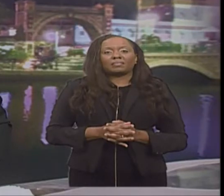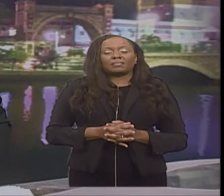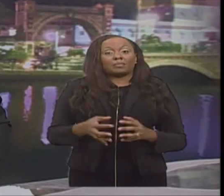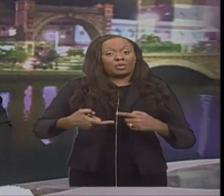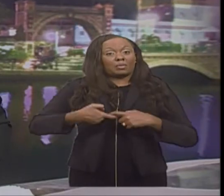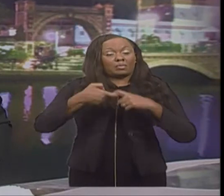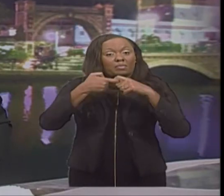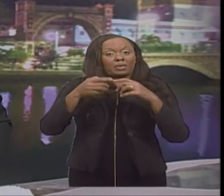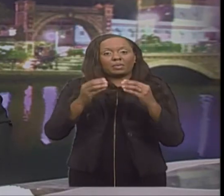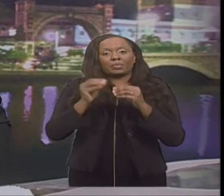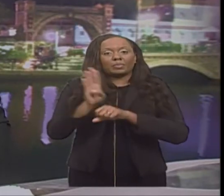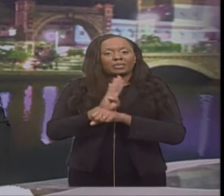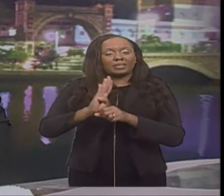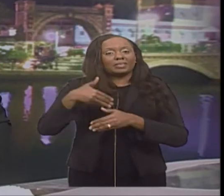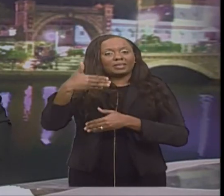We'll a break here, but we'll be back after these messages.